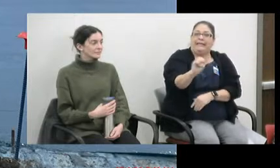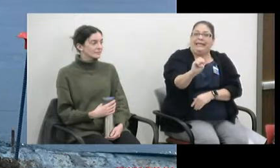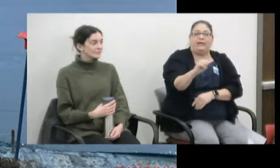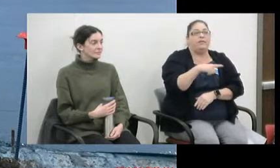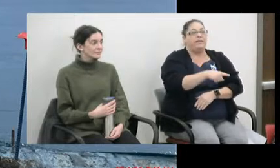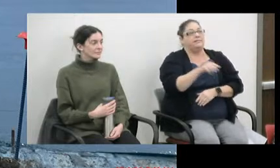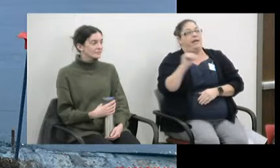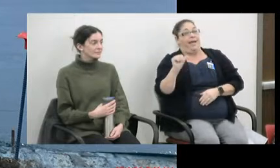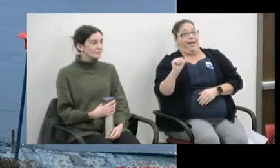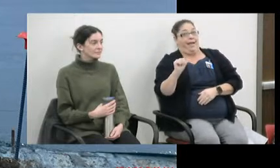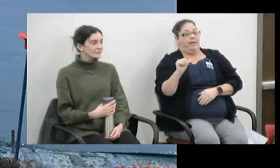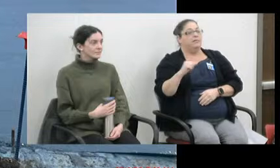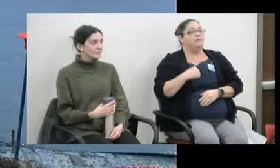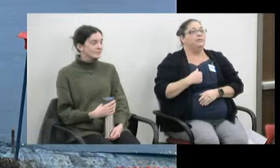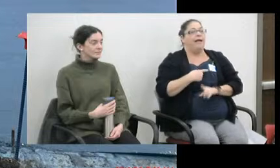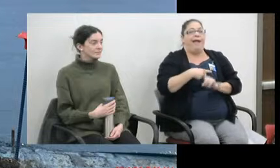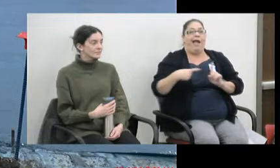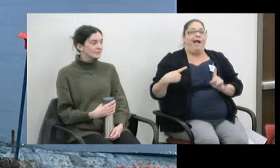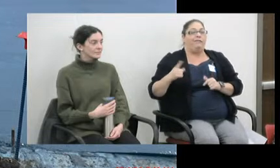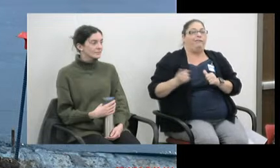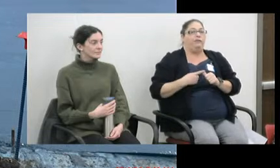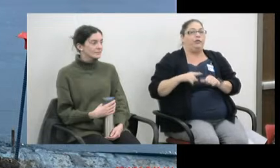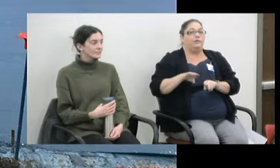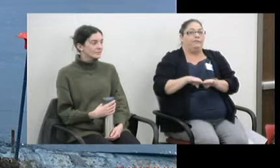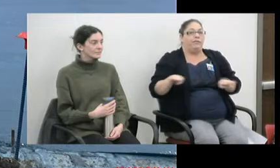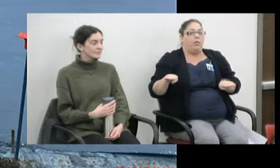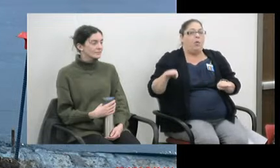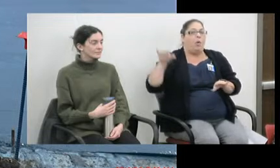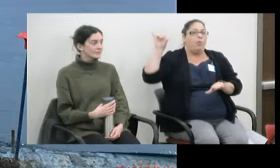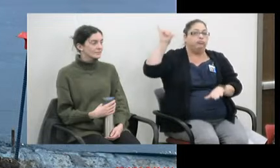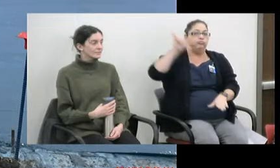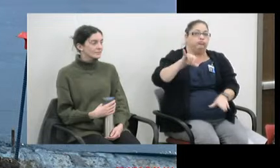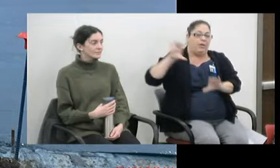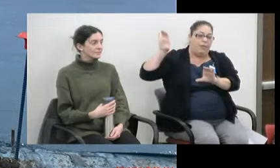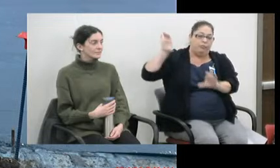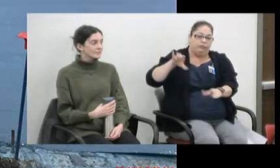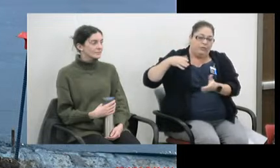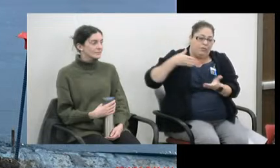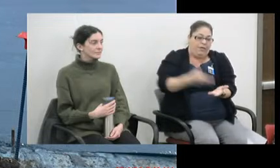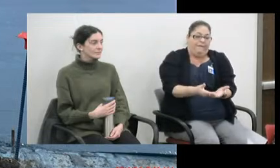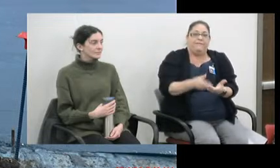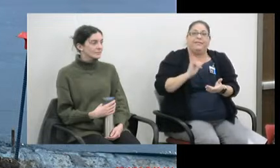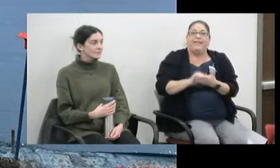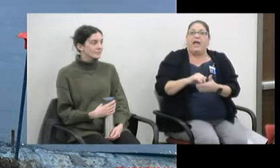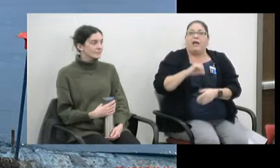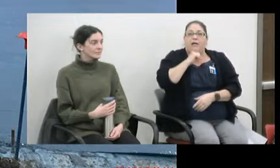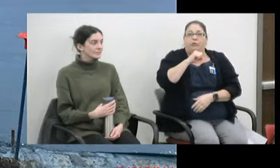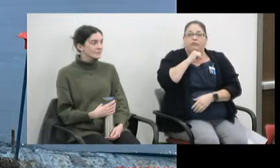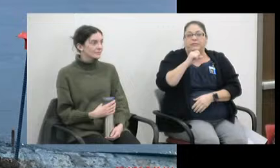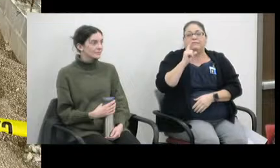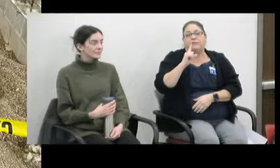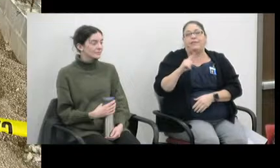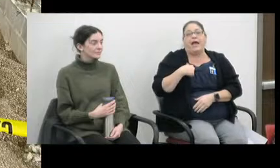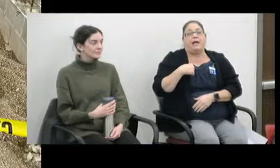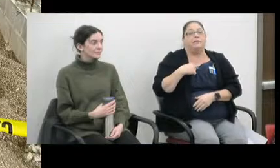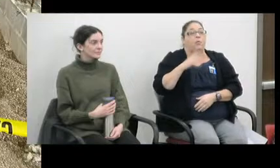So basically half the first floor slab was poured last week. The second half of that floor will be poured on Tuesday.